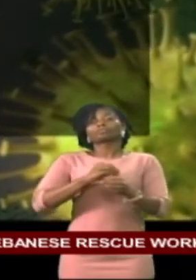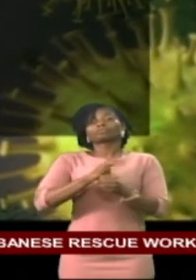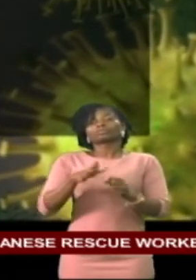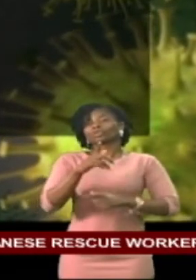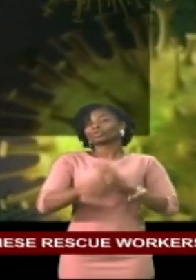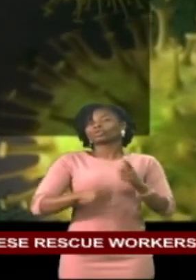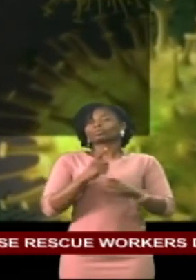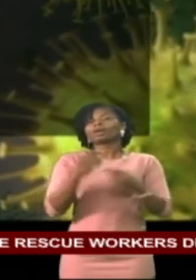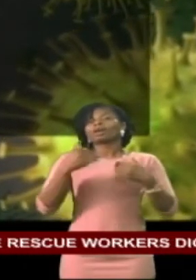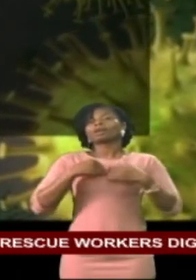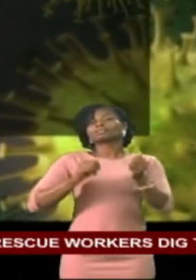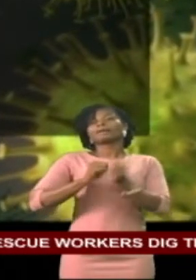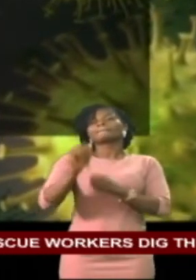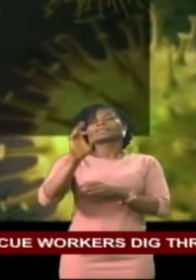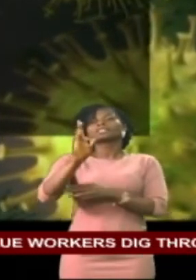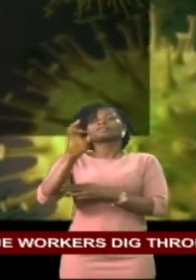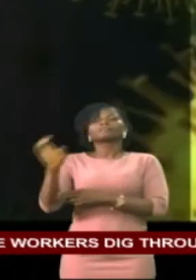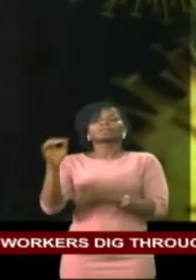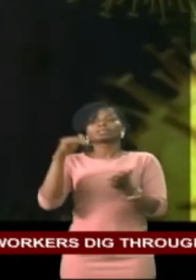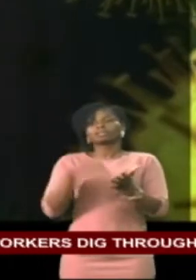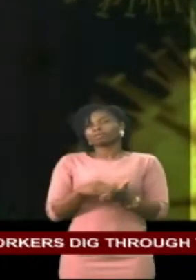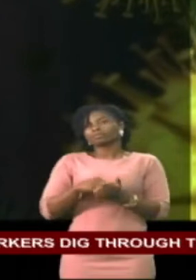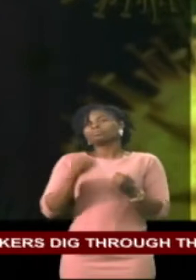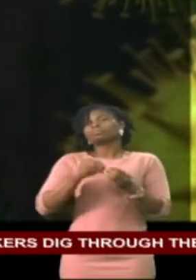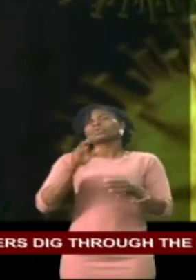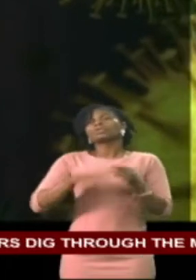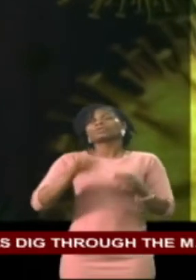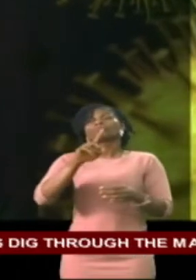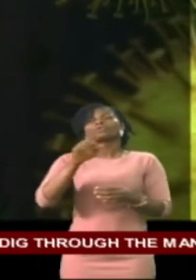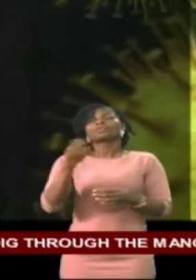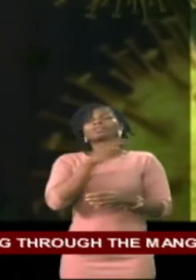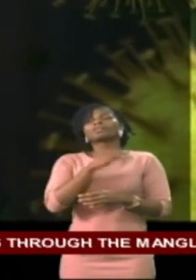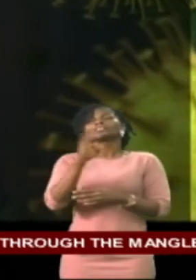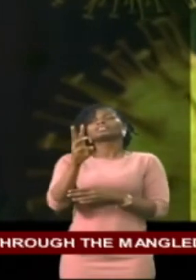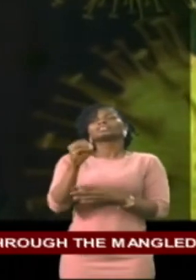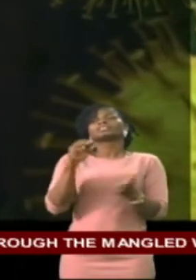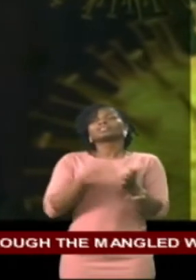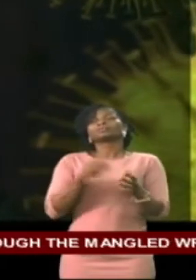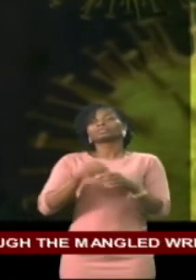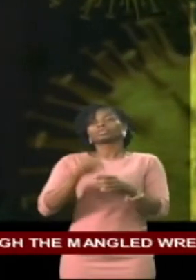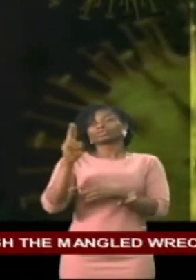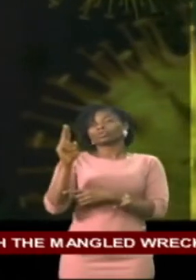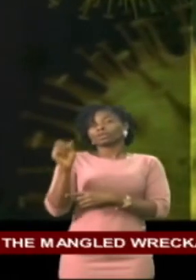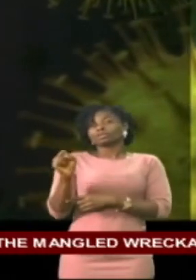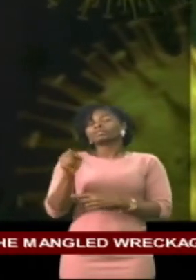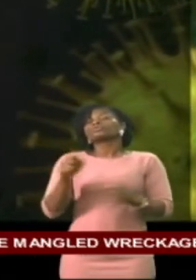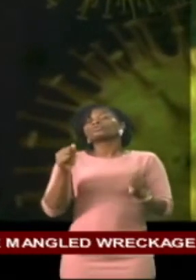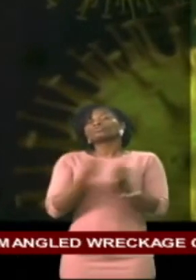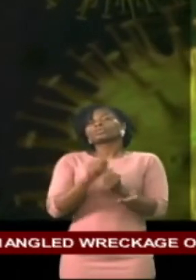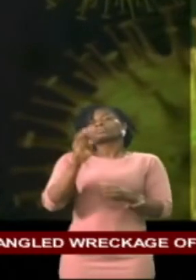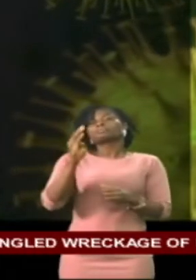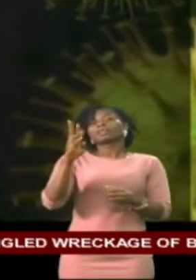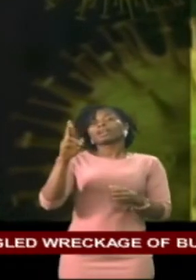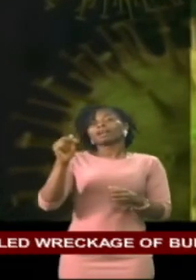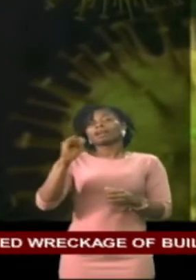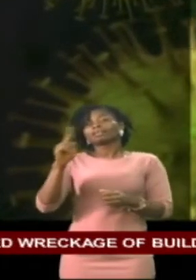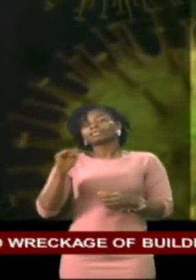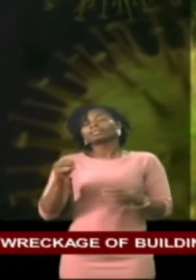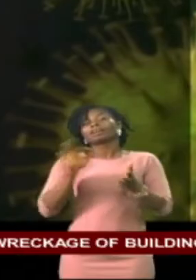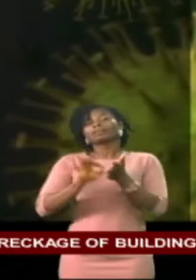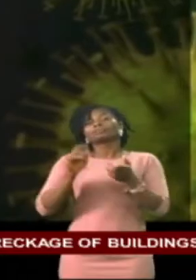globally has exceeded 700,000, more than 160,000 in the US, with Brazil accounting for